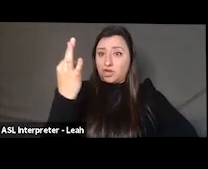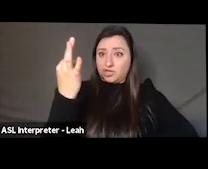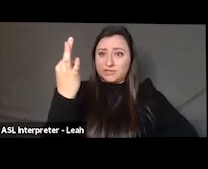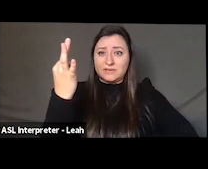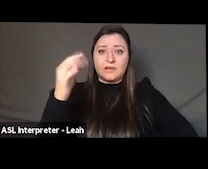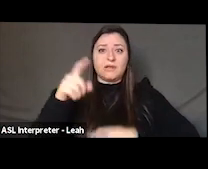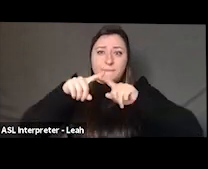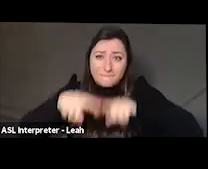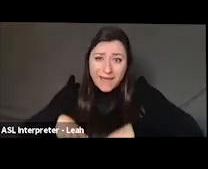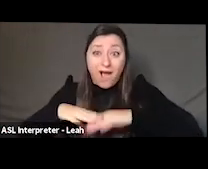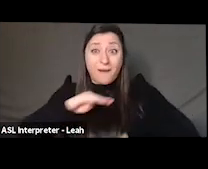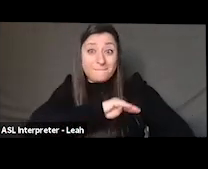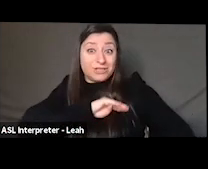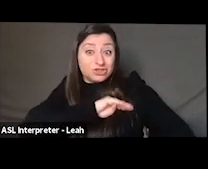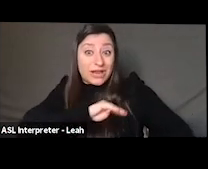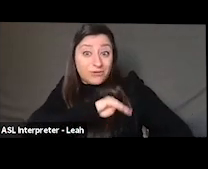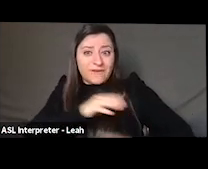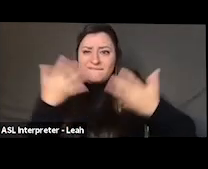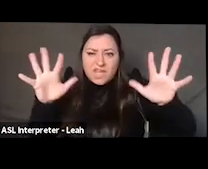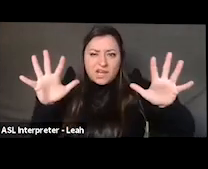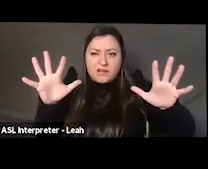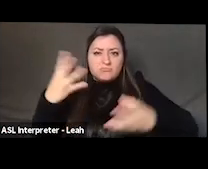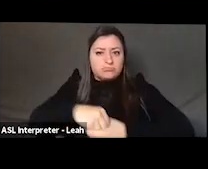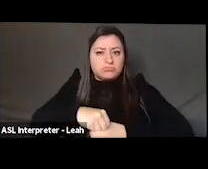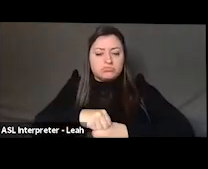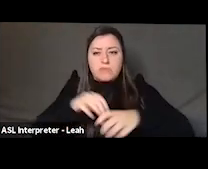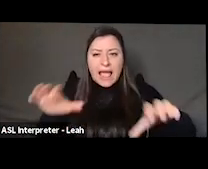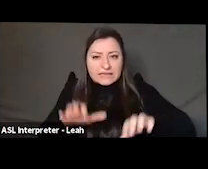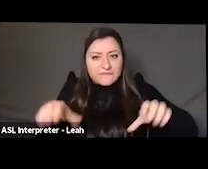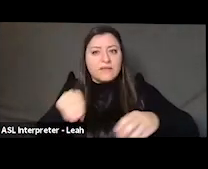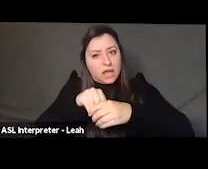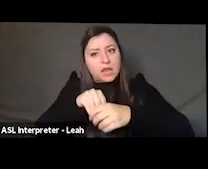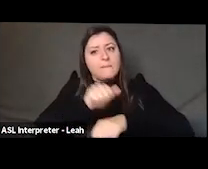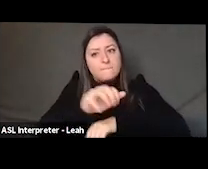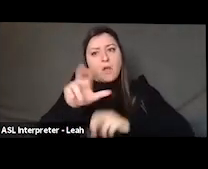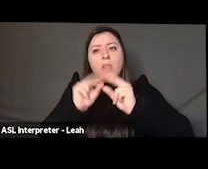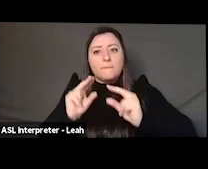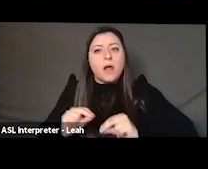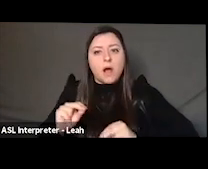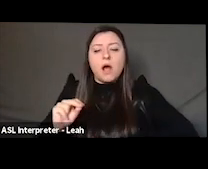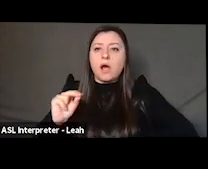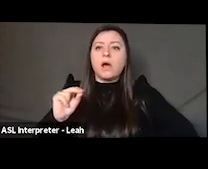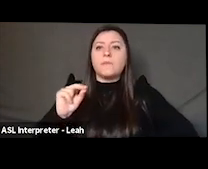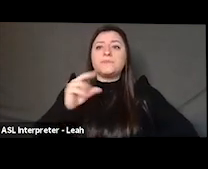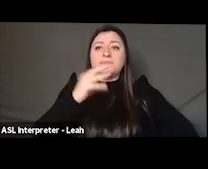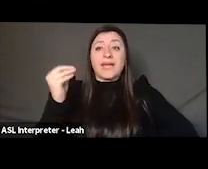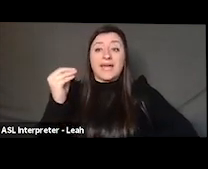on the missionaries that were already very active in Mount Lebanon since the 17th century. And